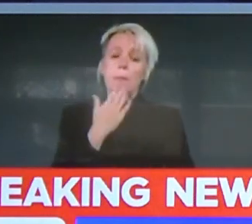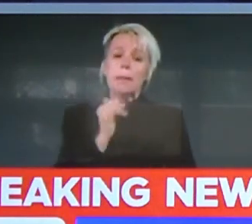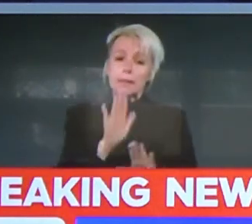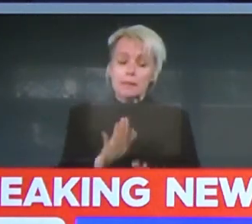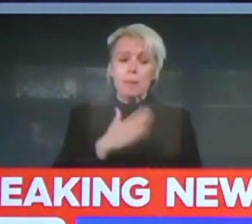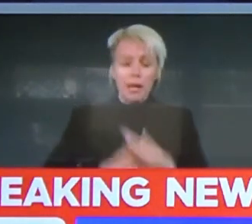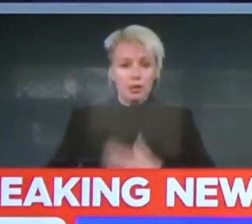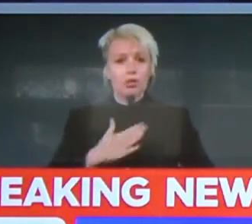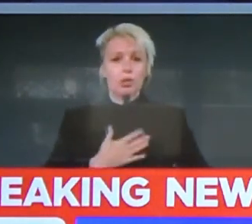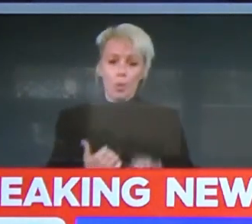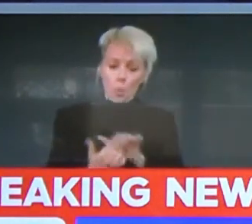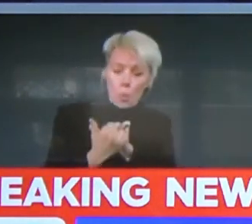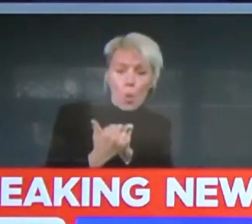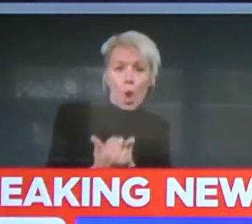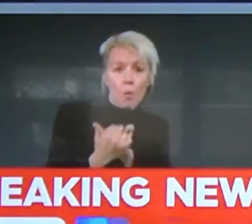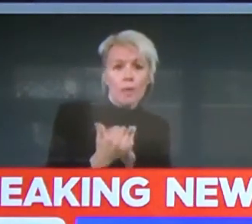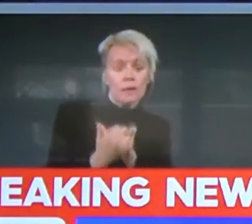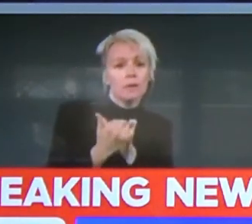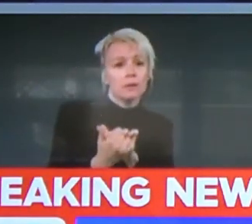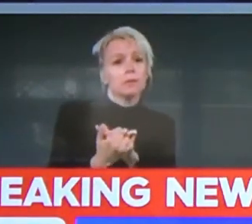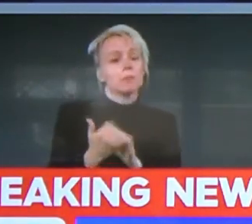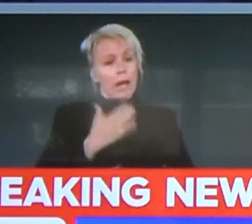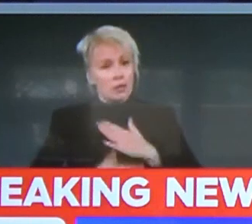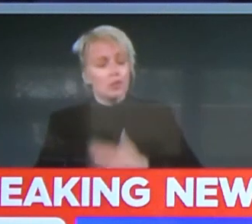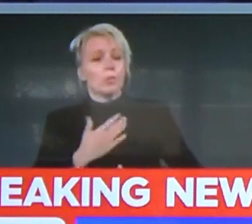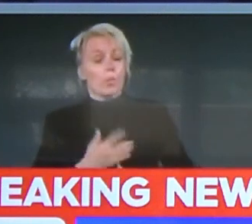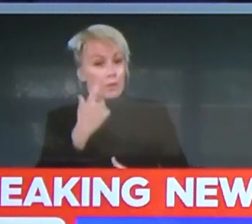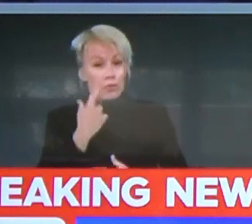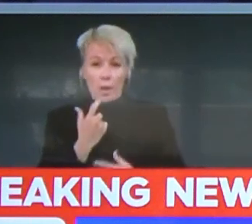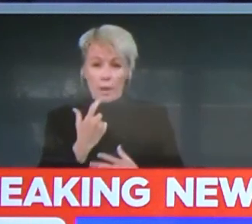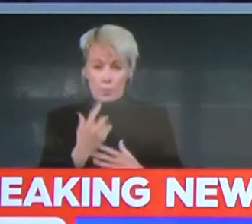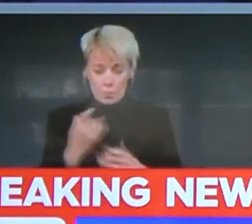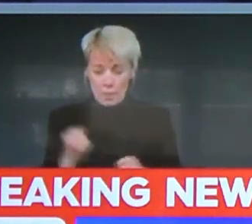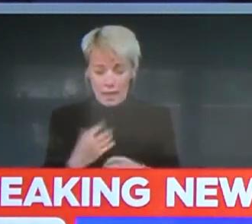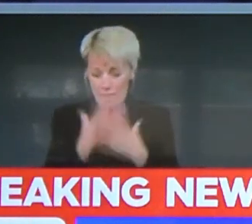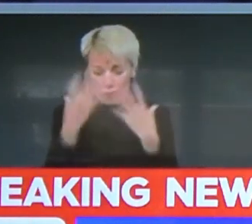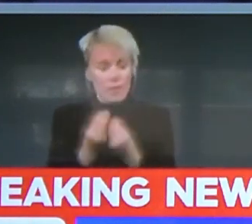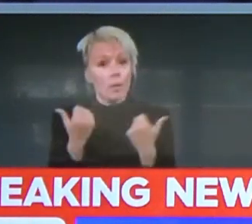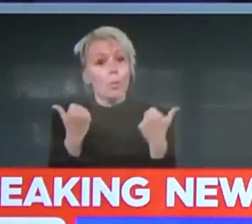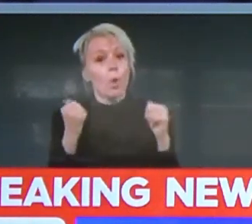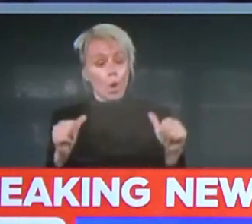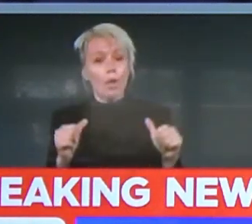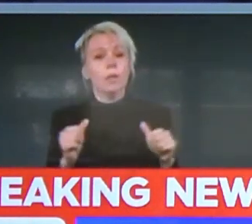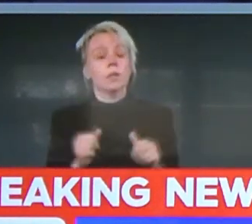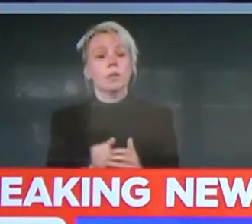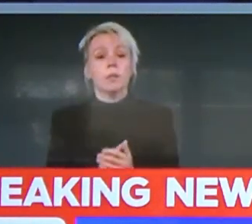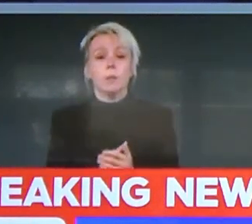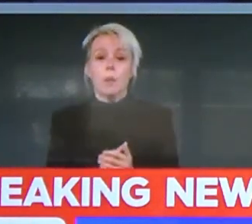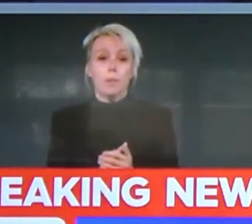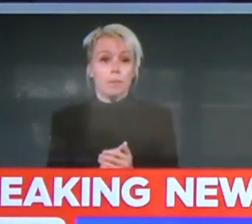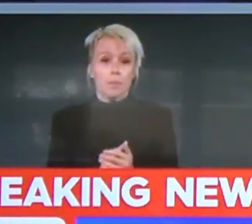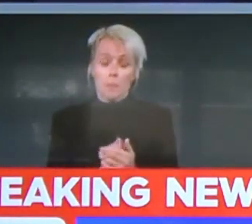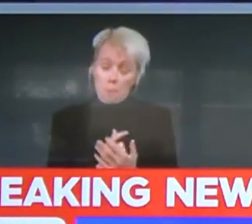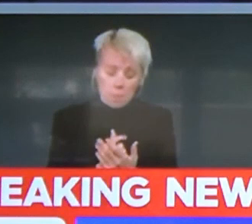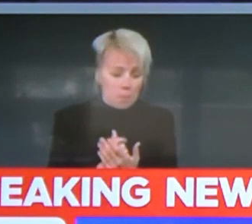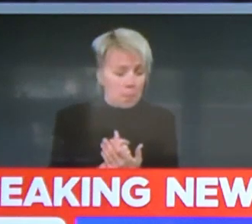We're working to get this up as high and as far as we can. But we have had a multiple, many times